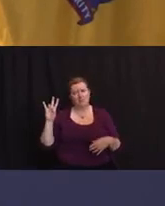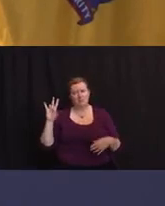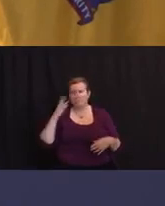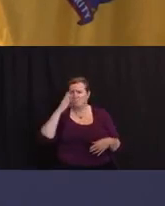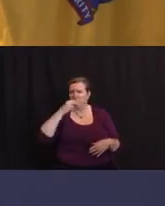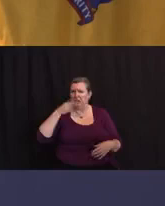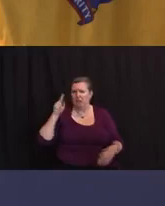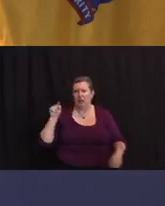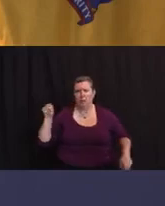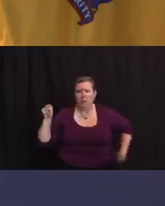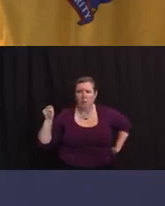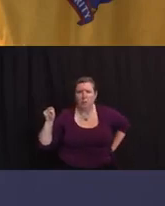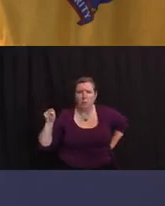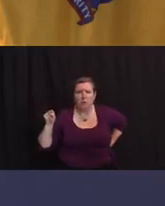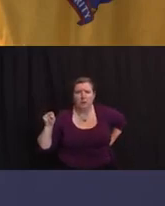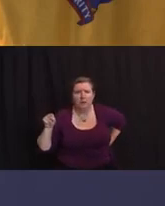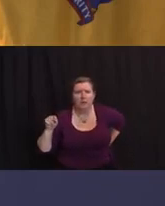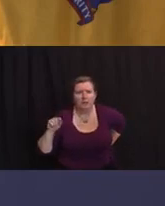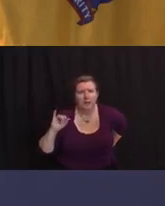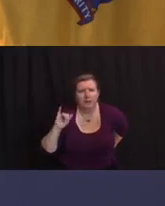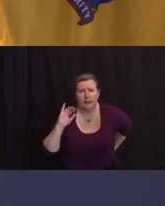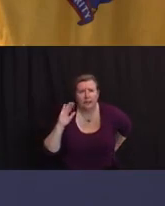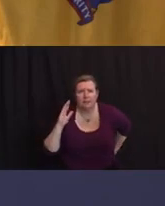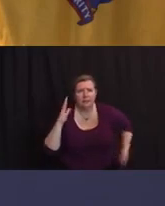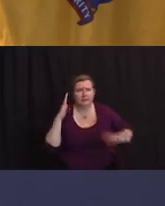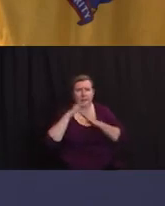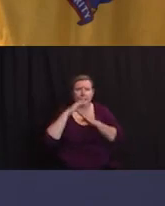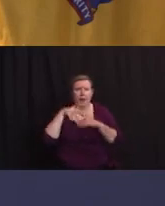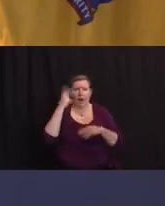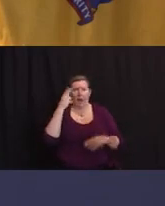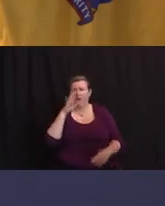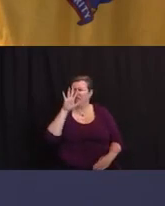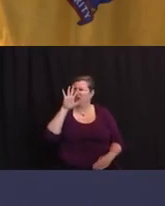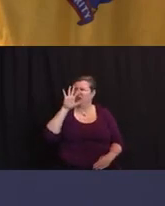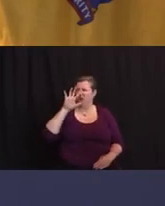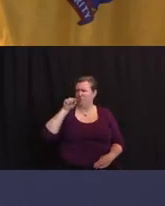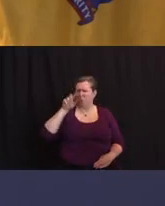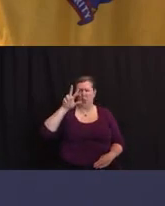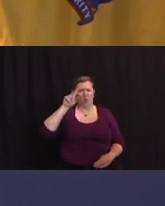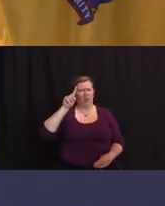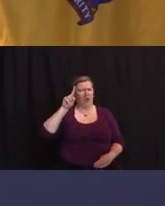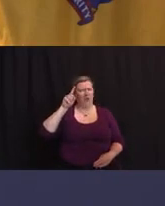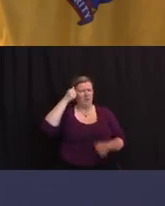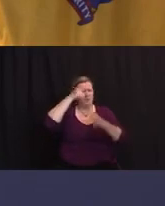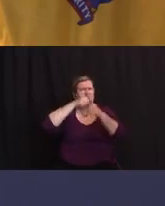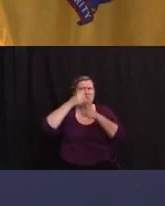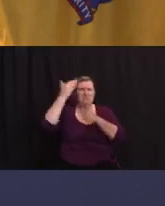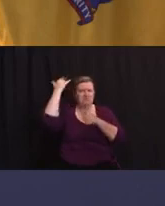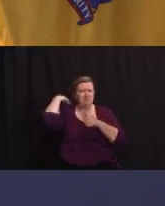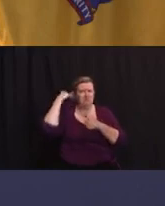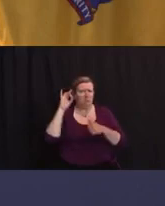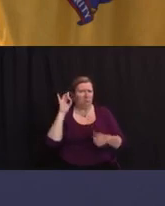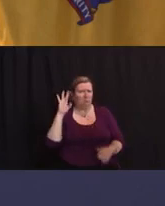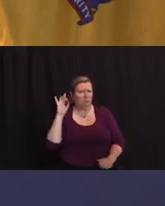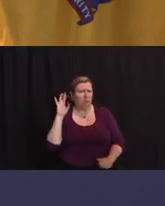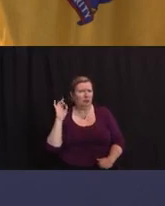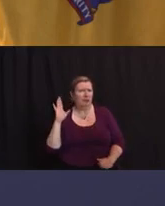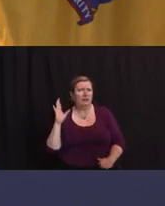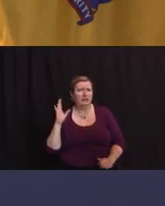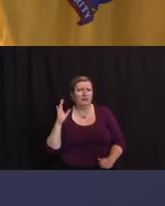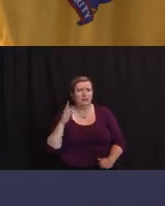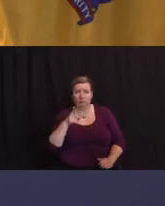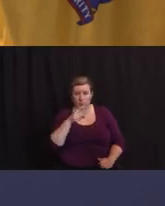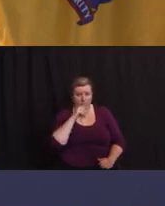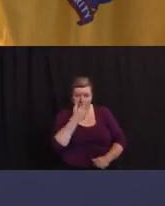at 5.31, I think, was our all-time high. So I'm not sure I'd hang my hat on that, but there's no question. If you're unvaccinated,